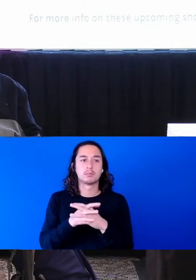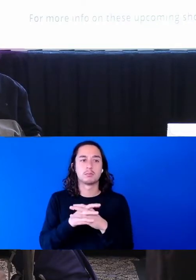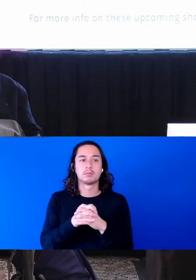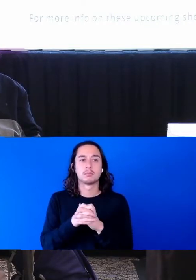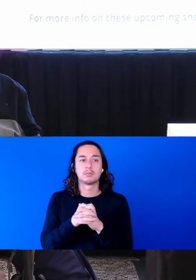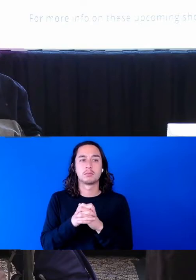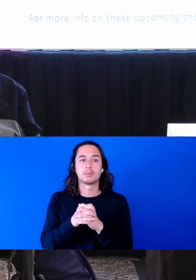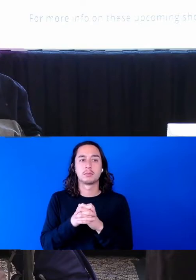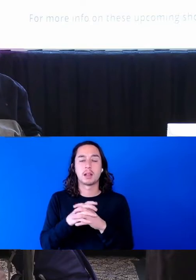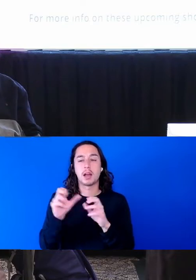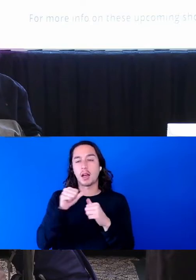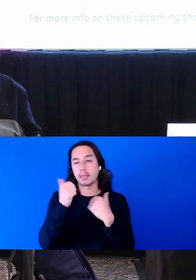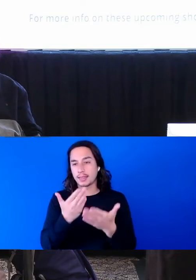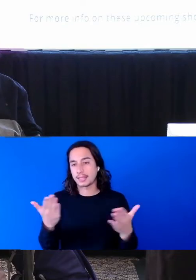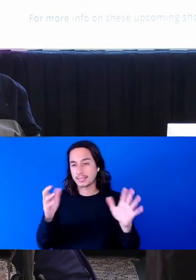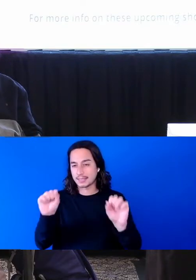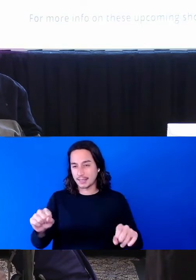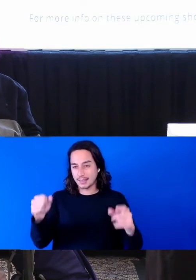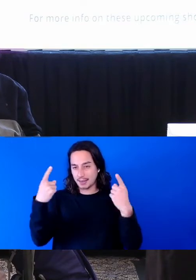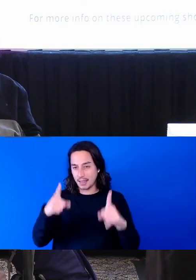like trying to really